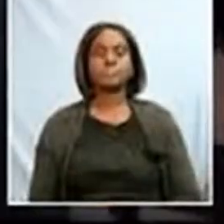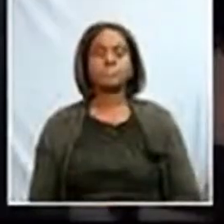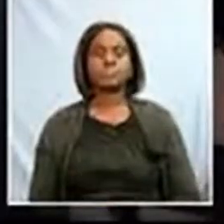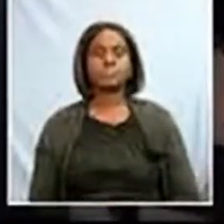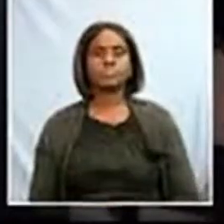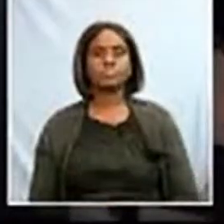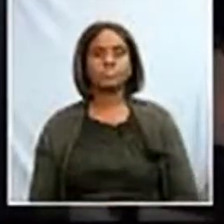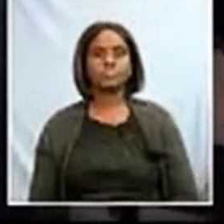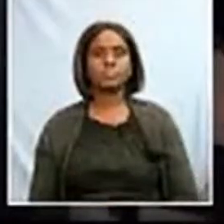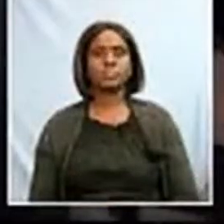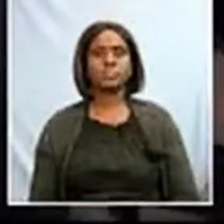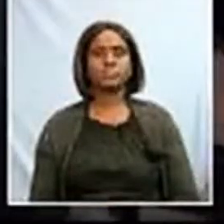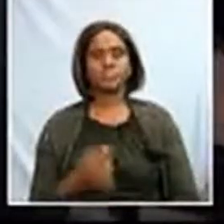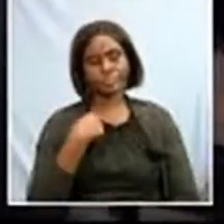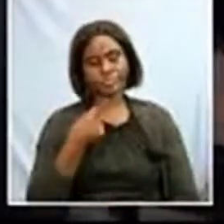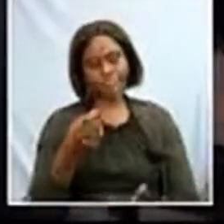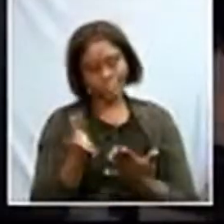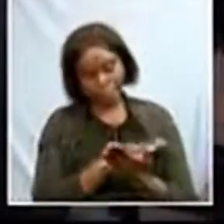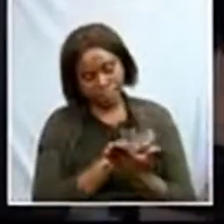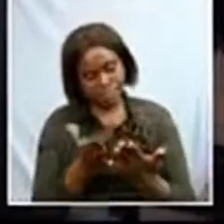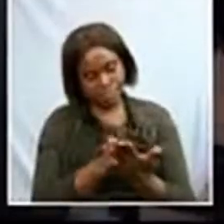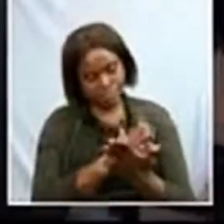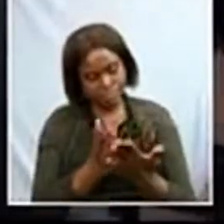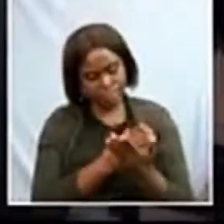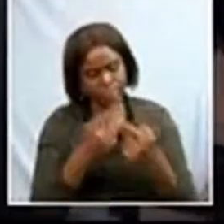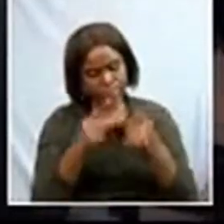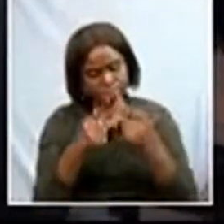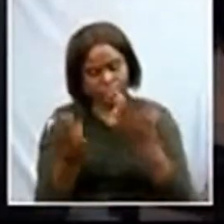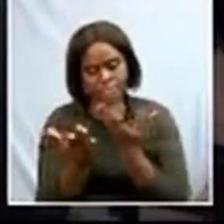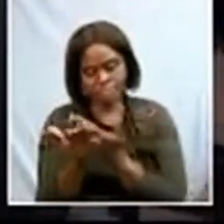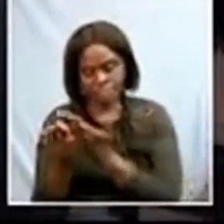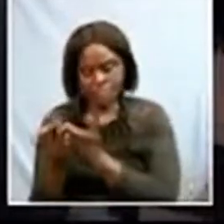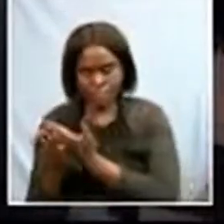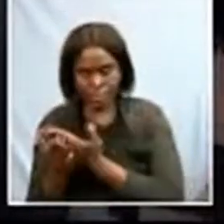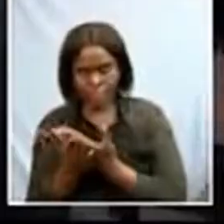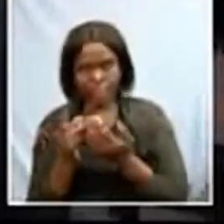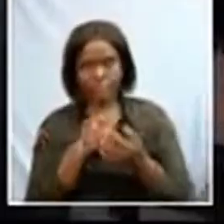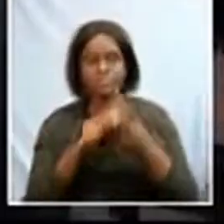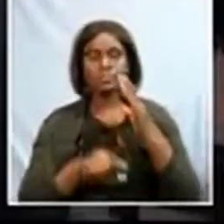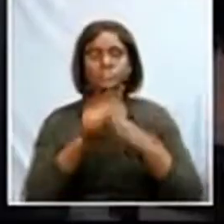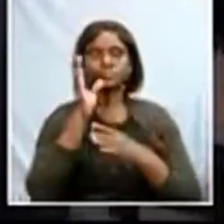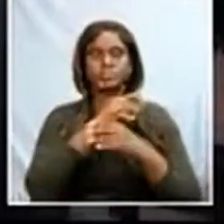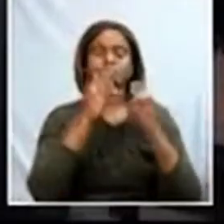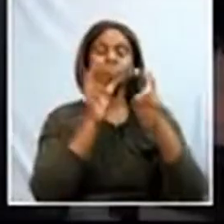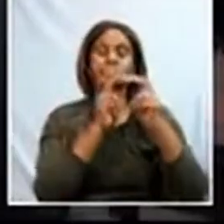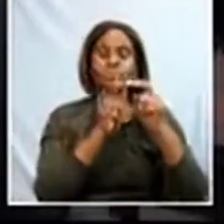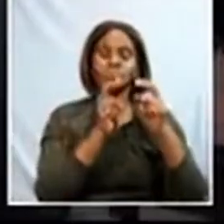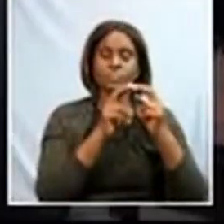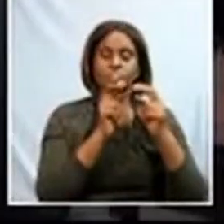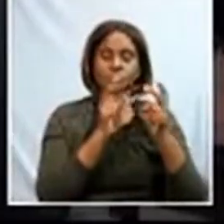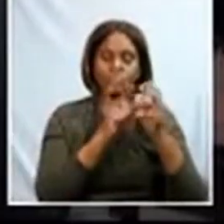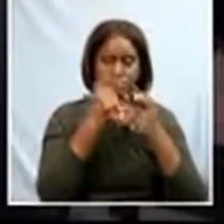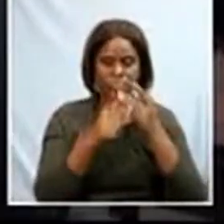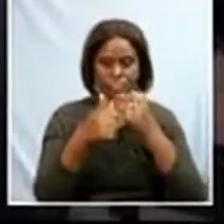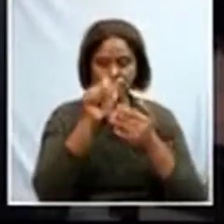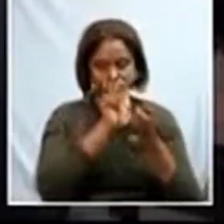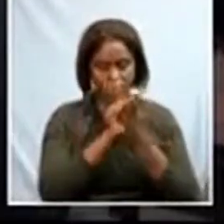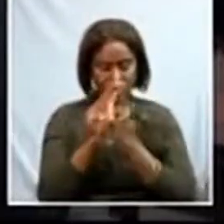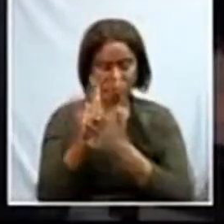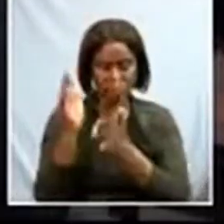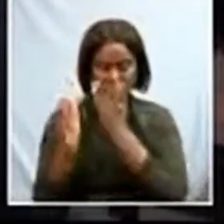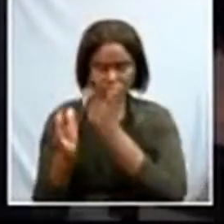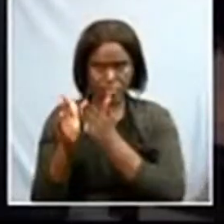But when I was trying just to check different appendices, I find a contract that you signed